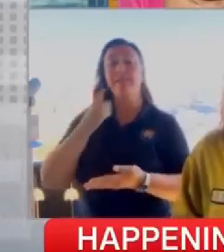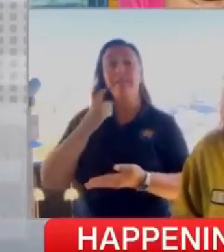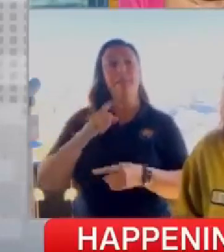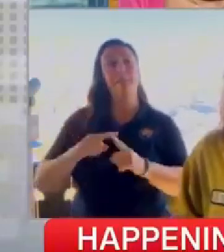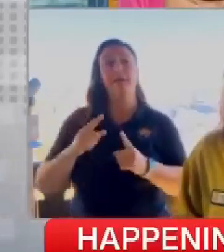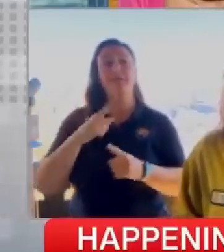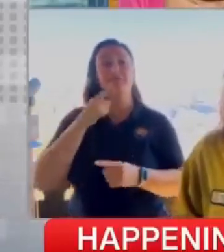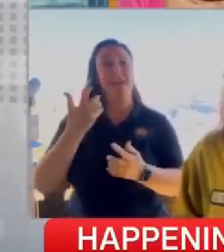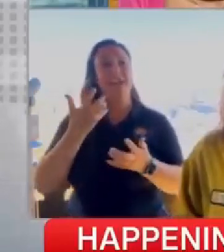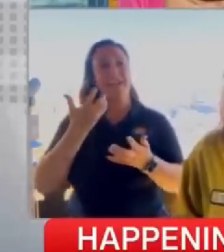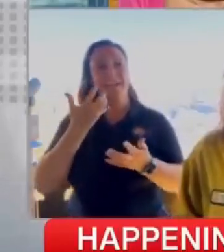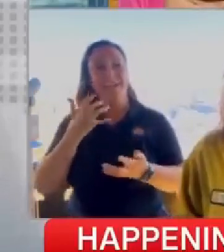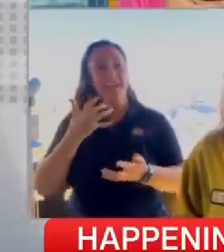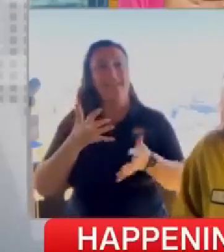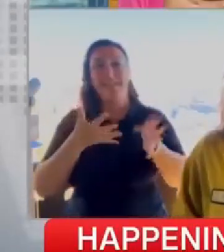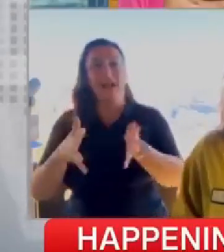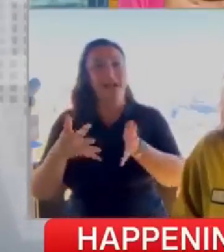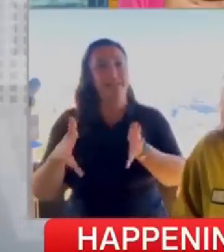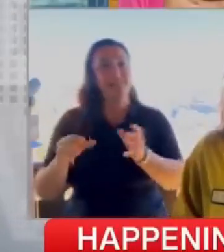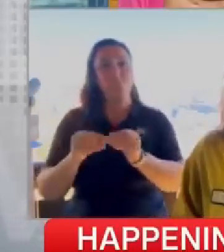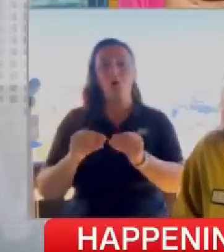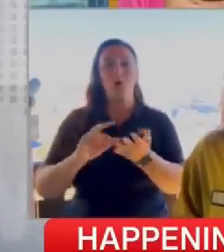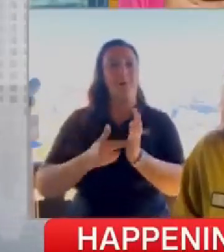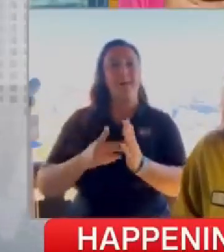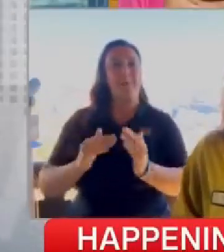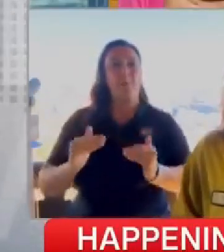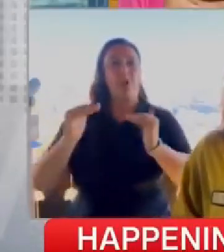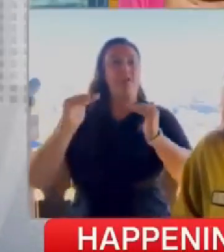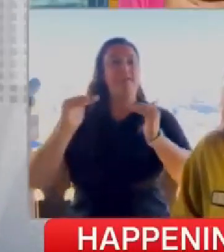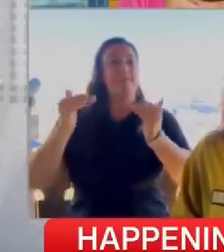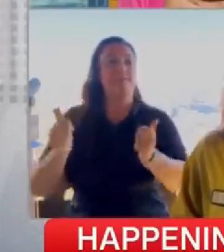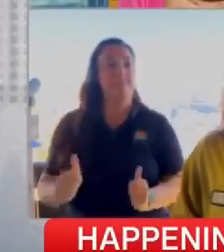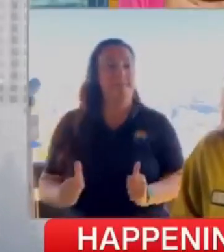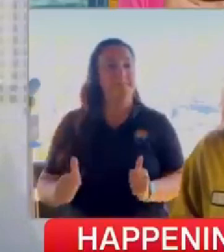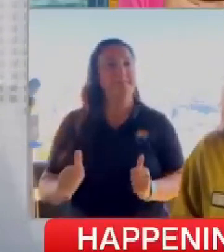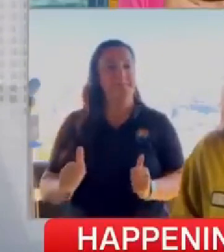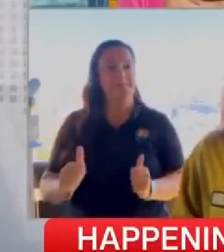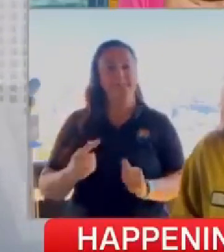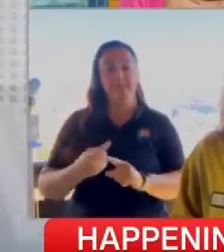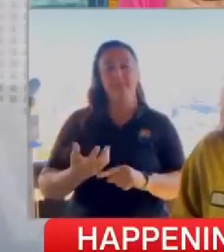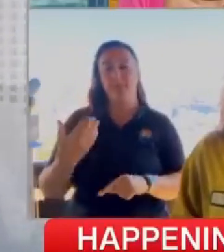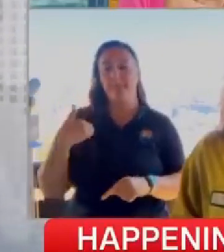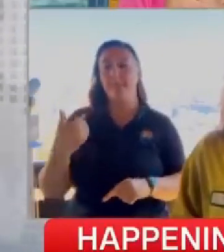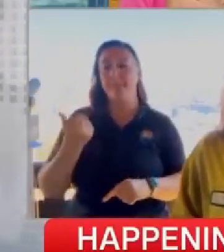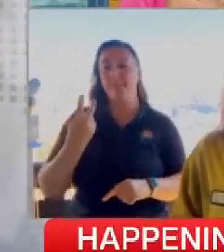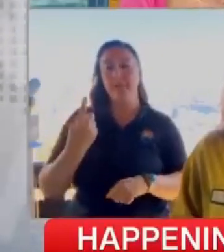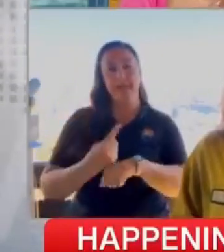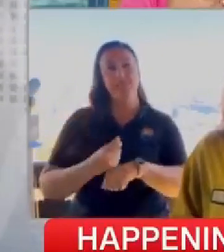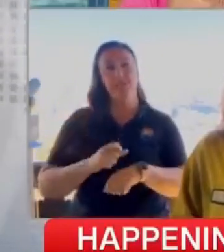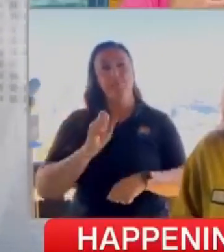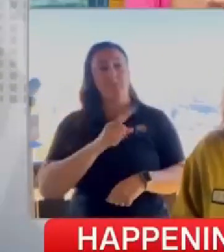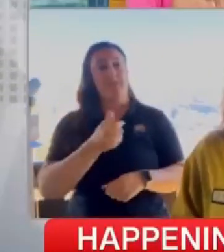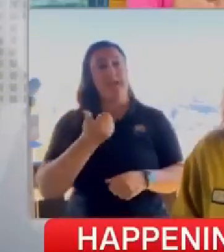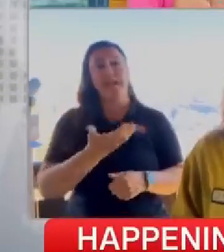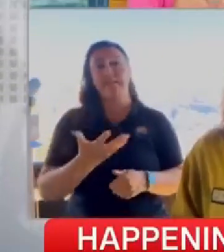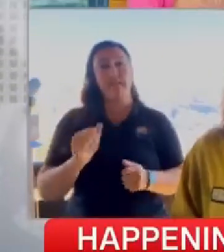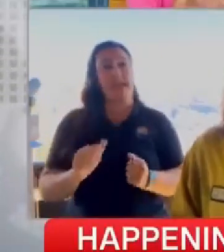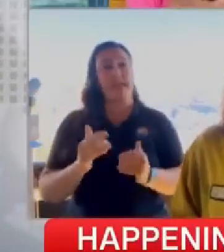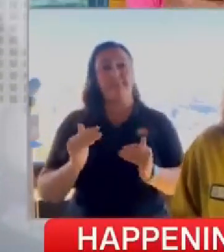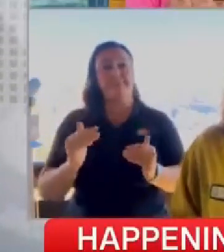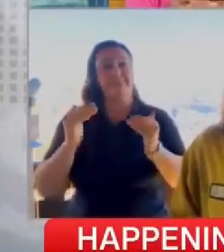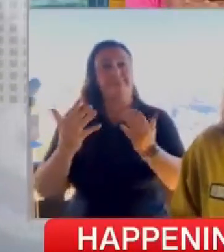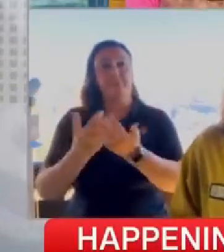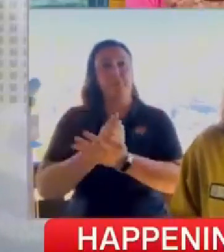conditions, erased much of the progress from the last few days. So is there anything that can be done to combat kind